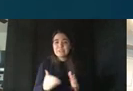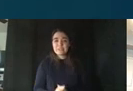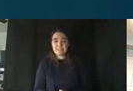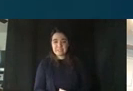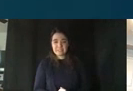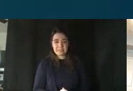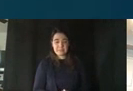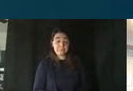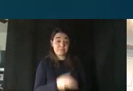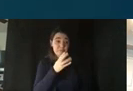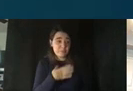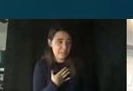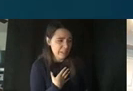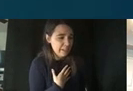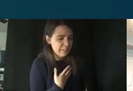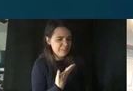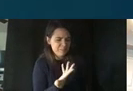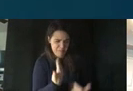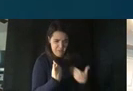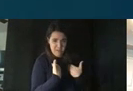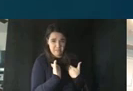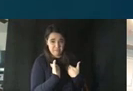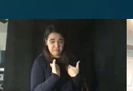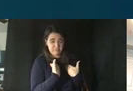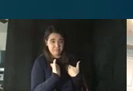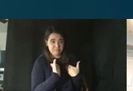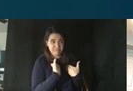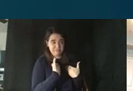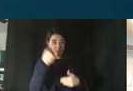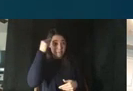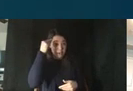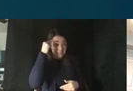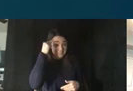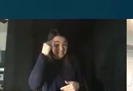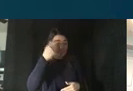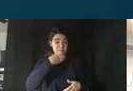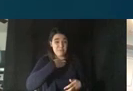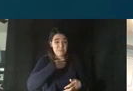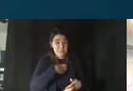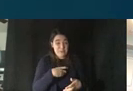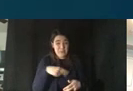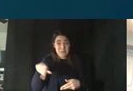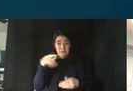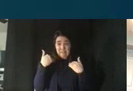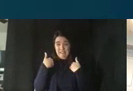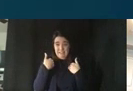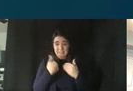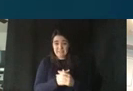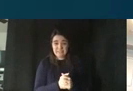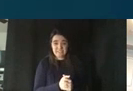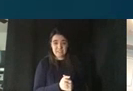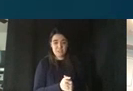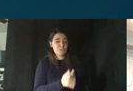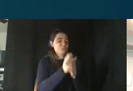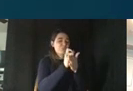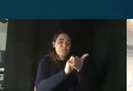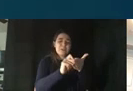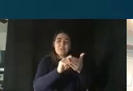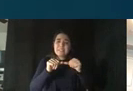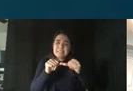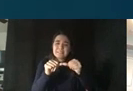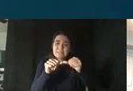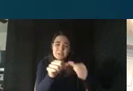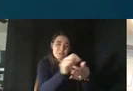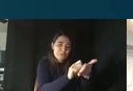They honestly have the minds that I wish that we had. So write, just write, keep